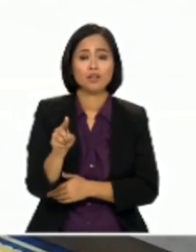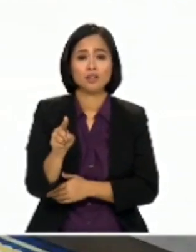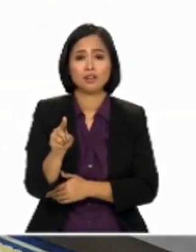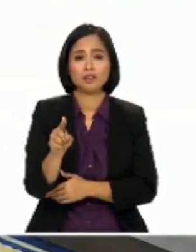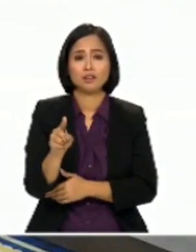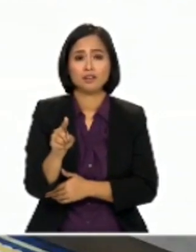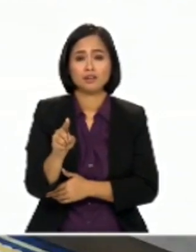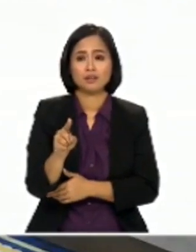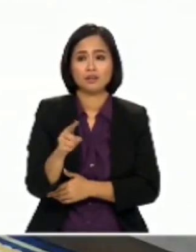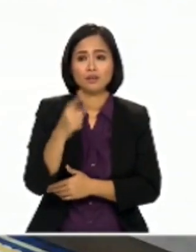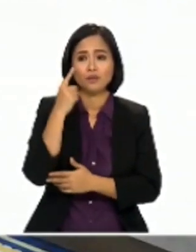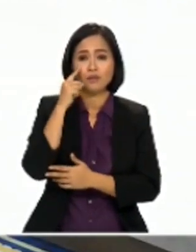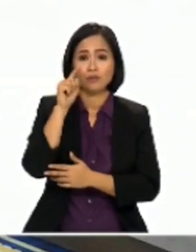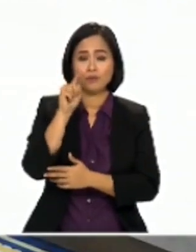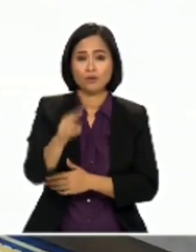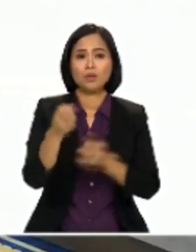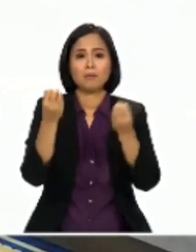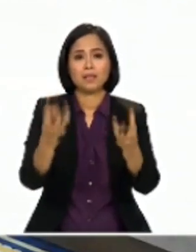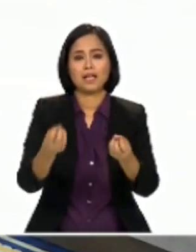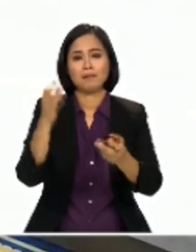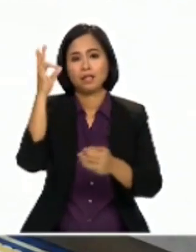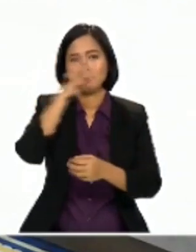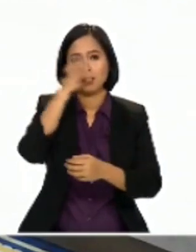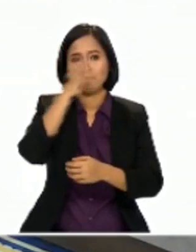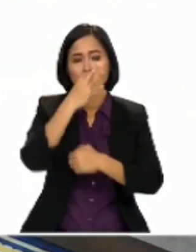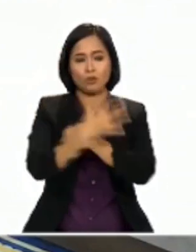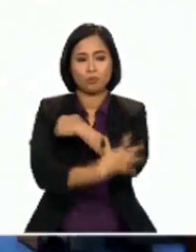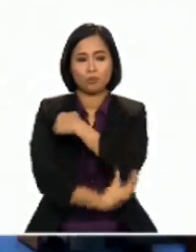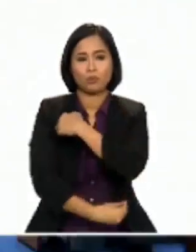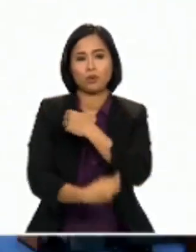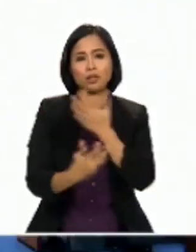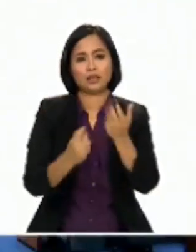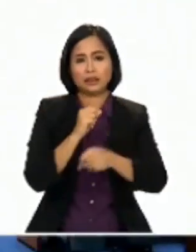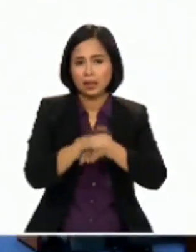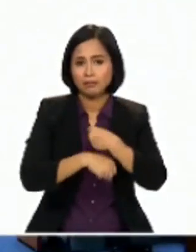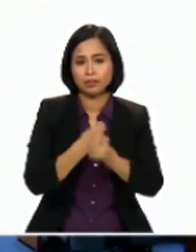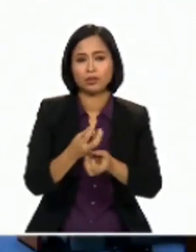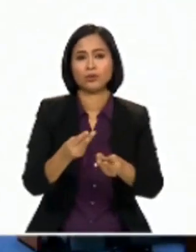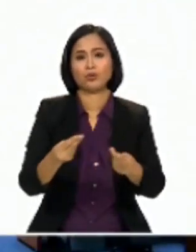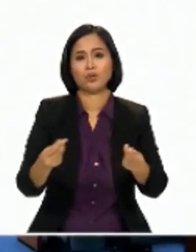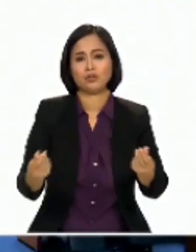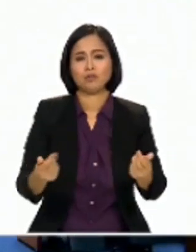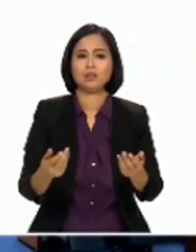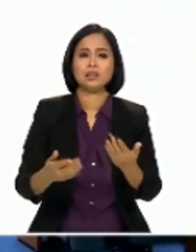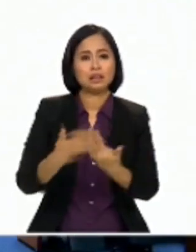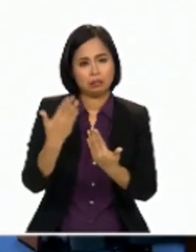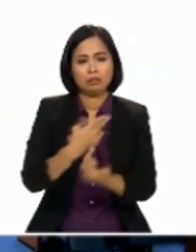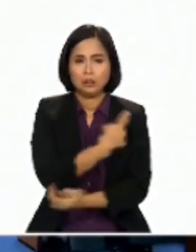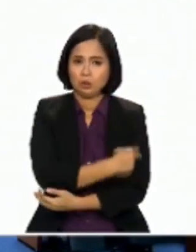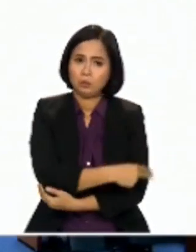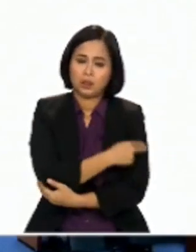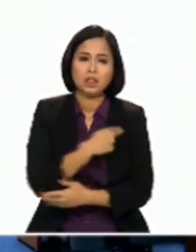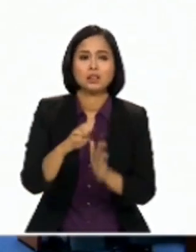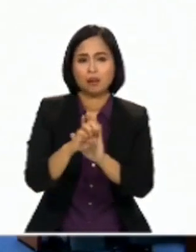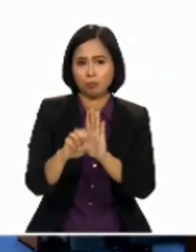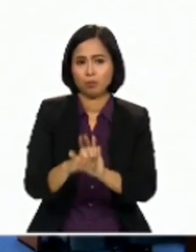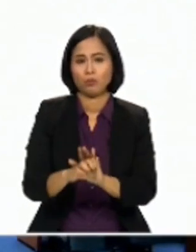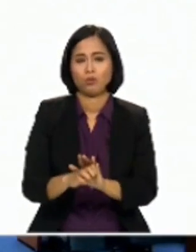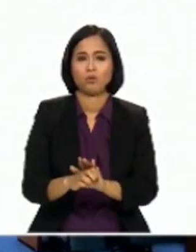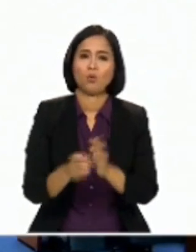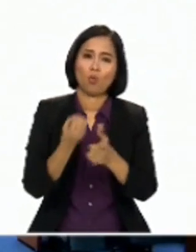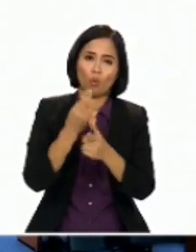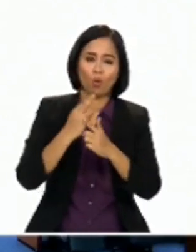the mass of Filipinos who are suffering. Baski hospital lang and